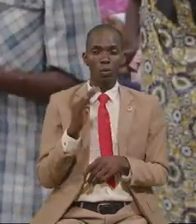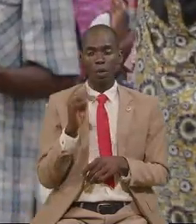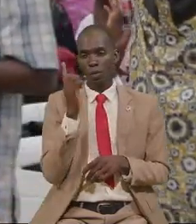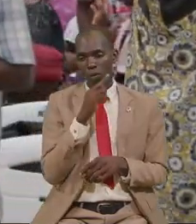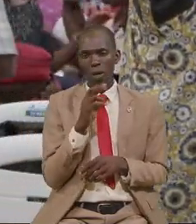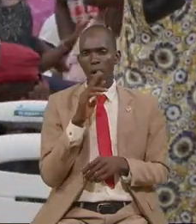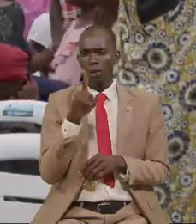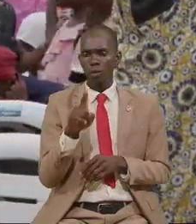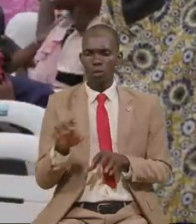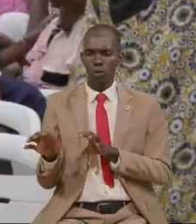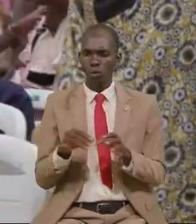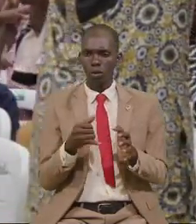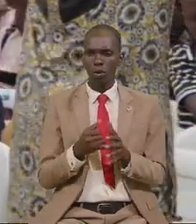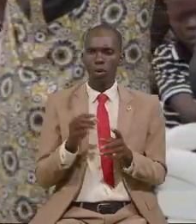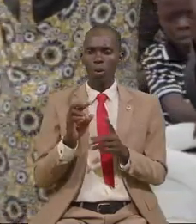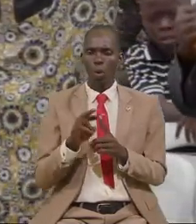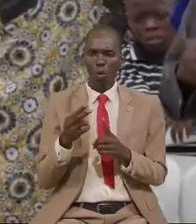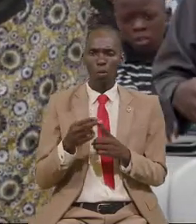guilt and condemnation?